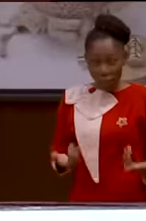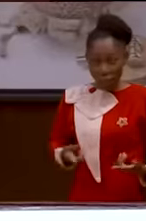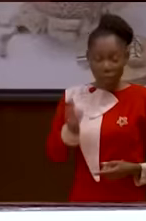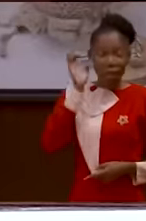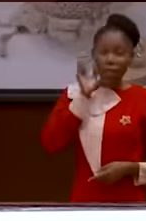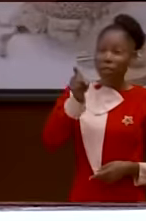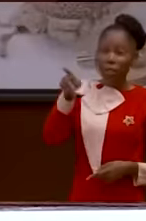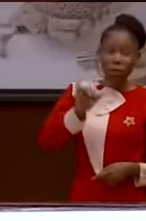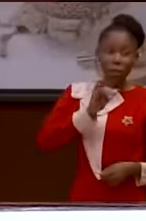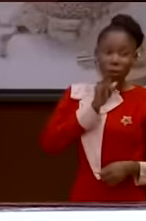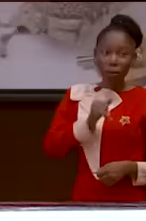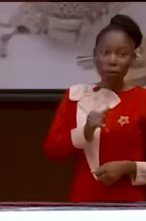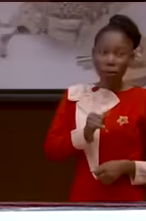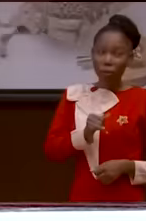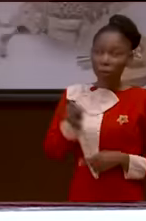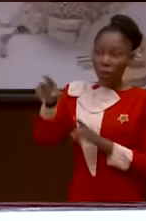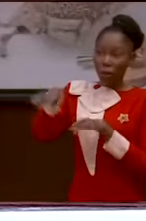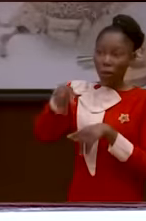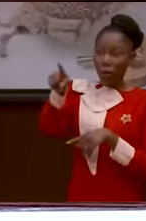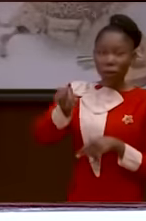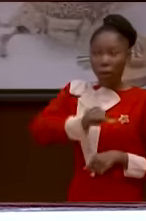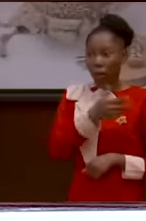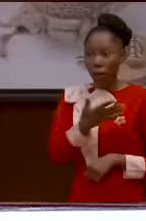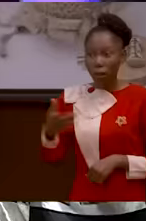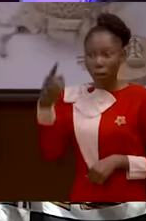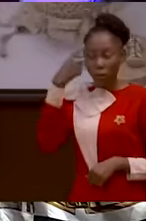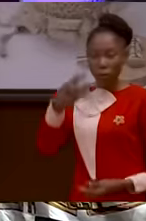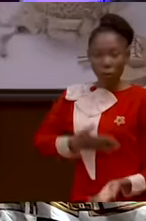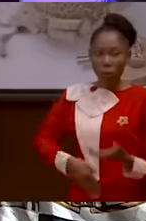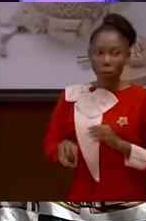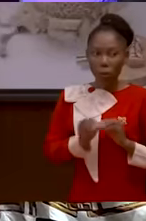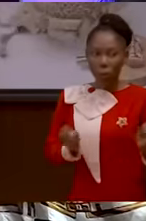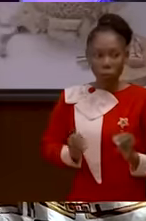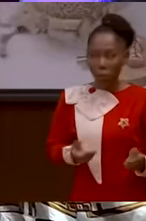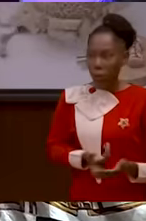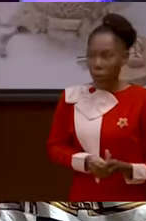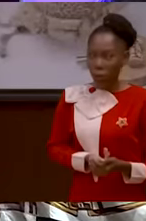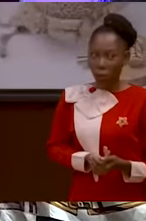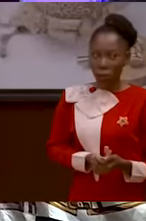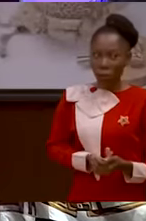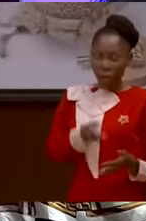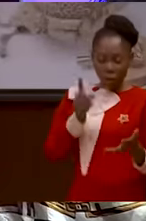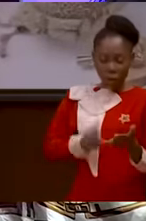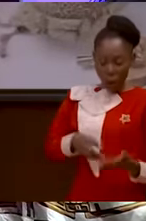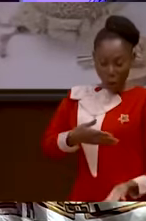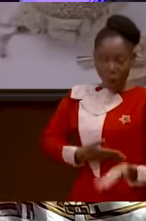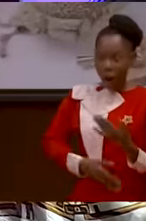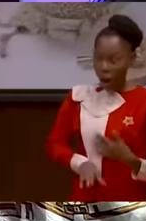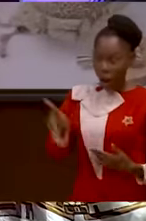child. Did they give you anything for the delivery? Nothing. I can go all day. Delivery,